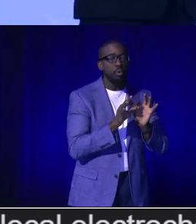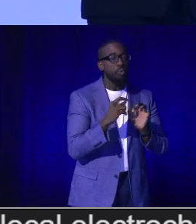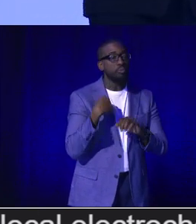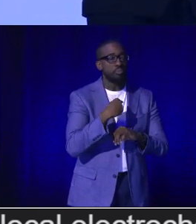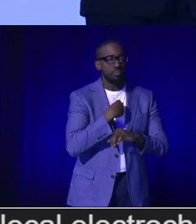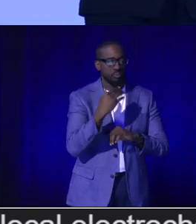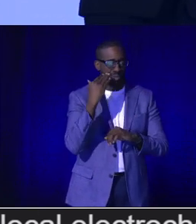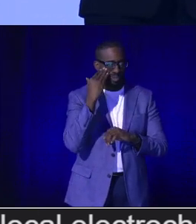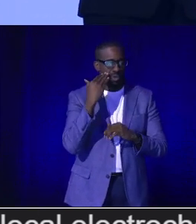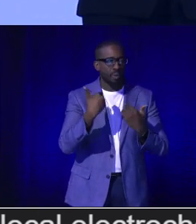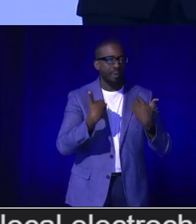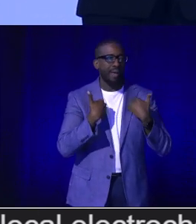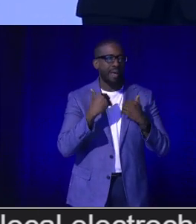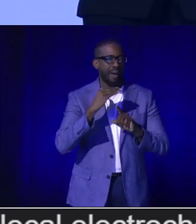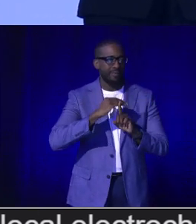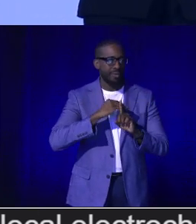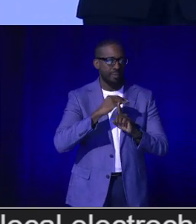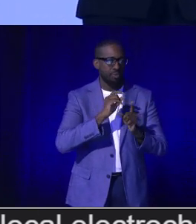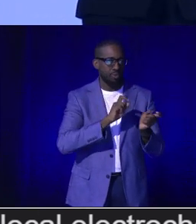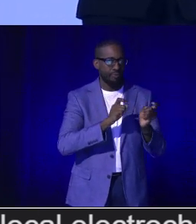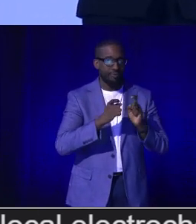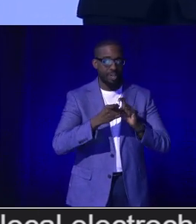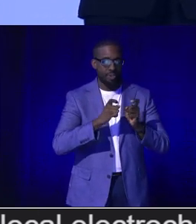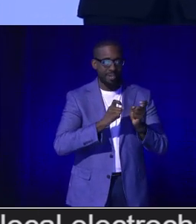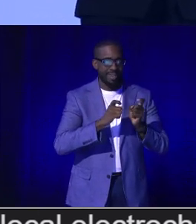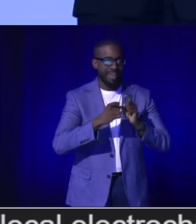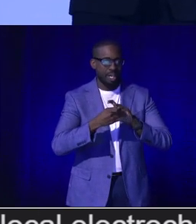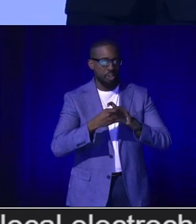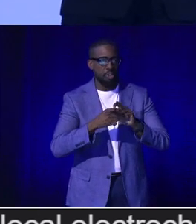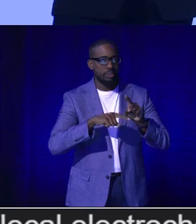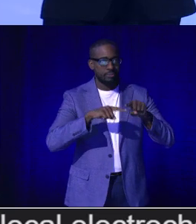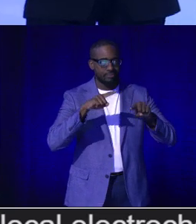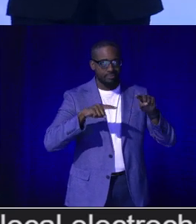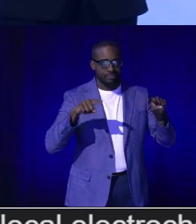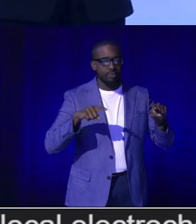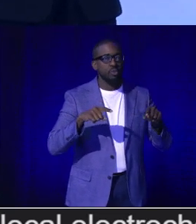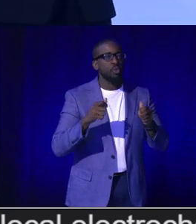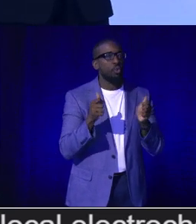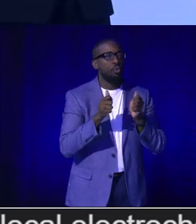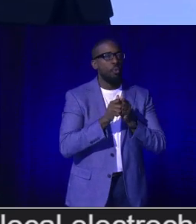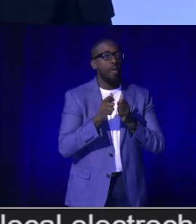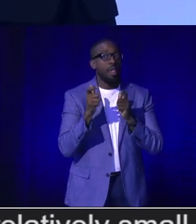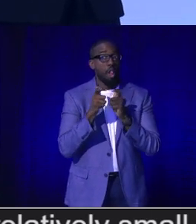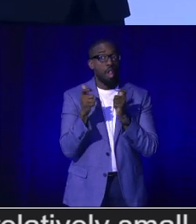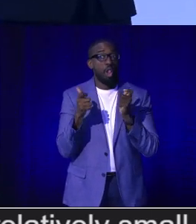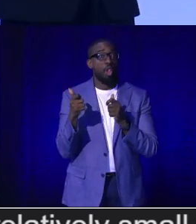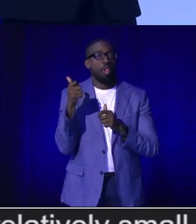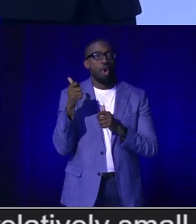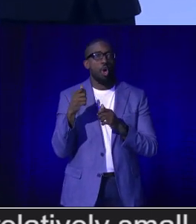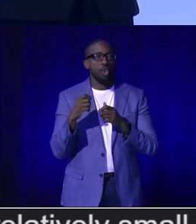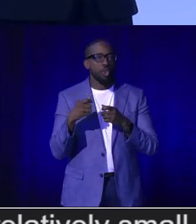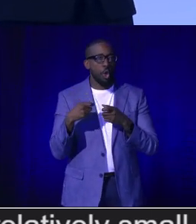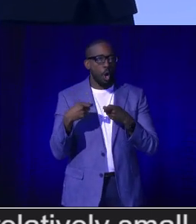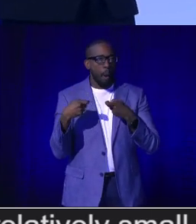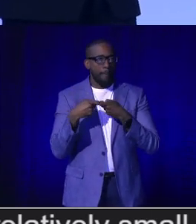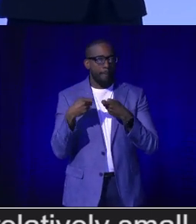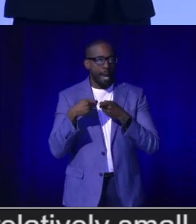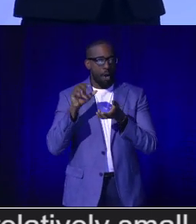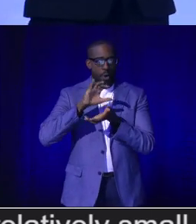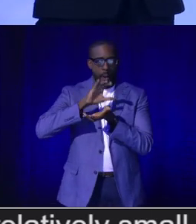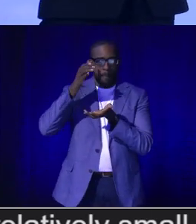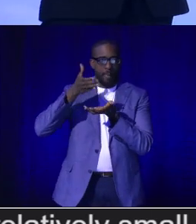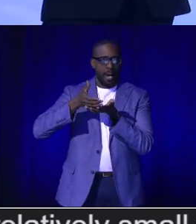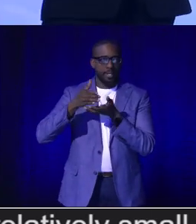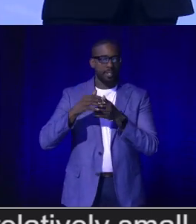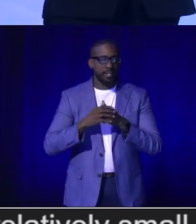we have temperature variations within large battery packs that are much larger than that. Electrolyte behaviors